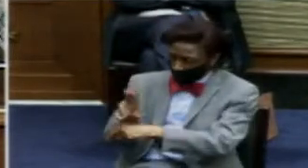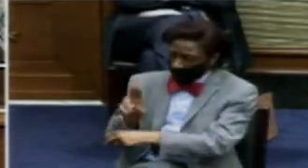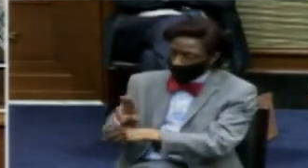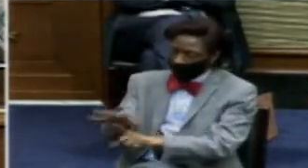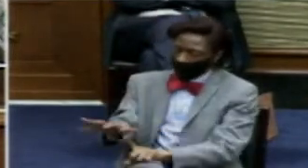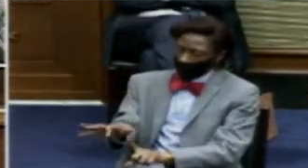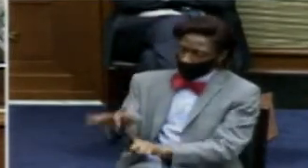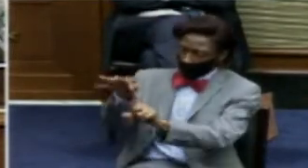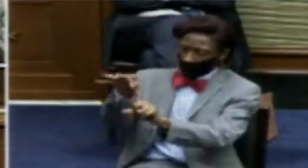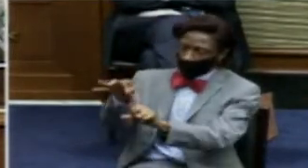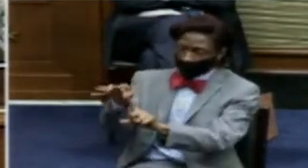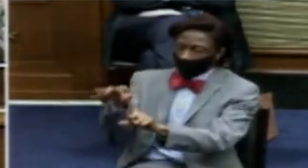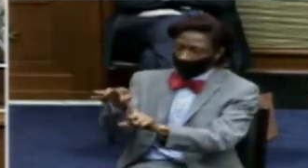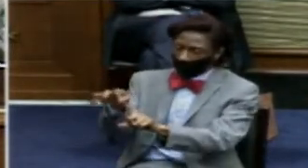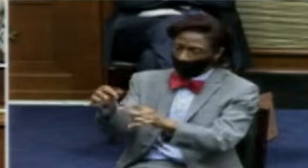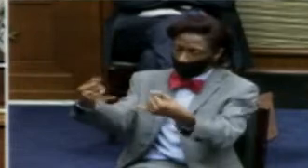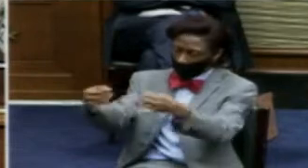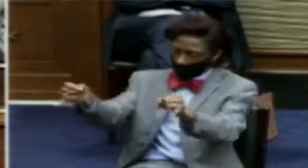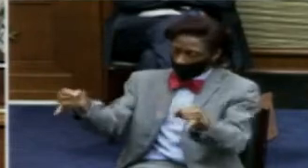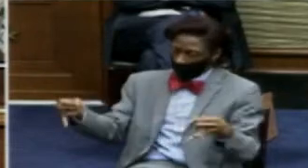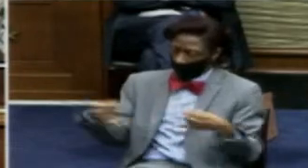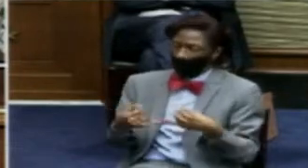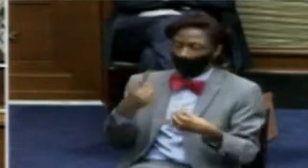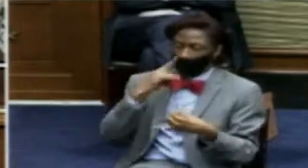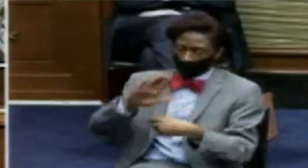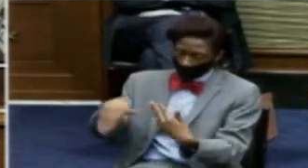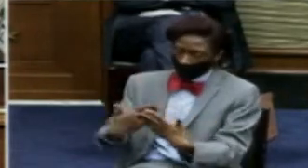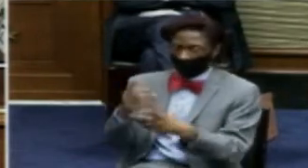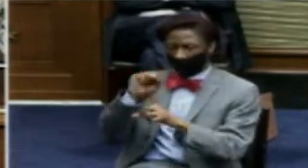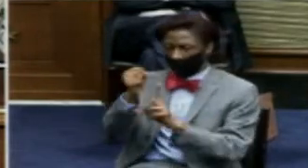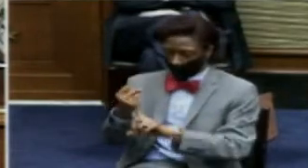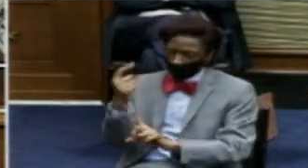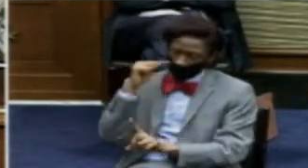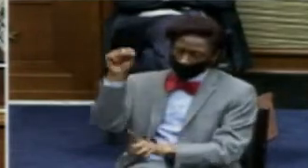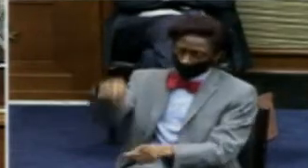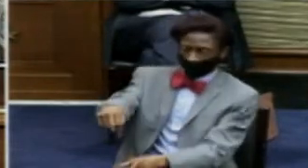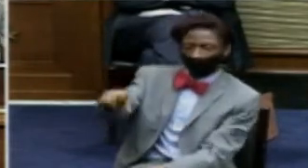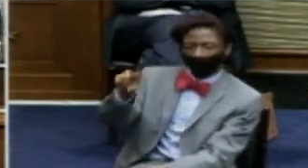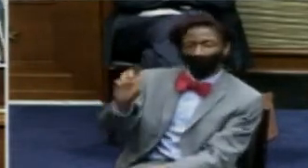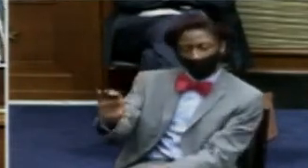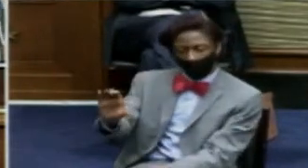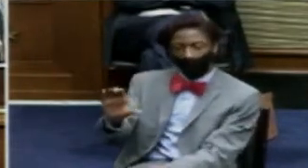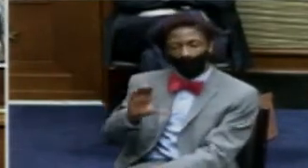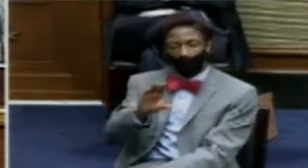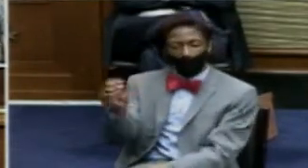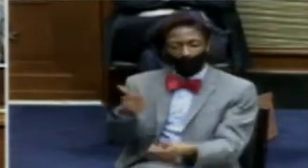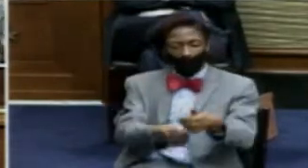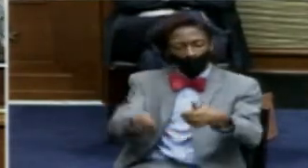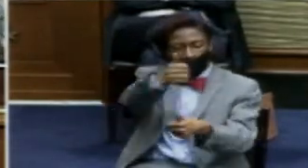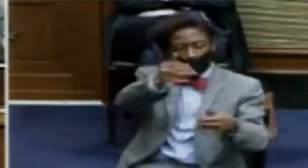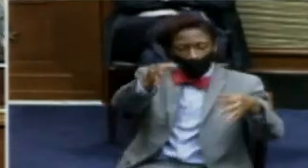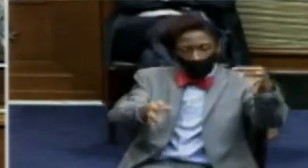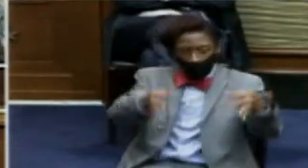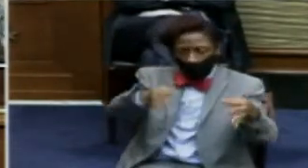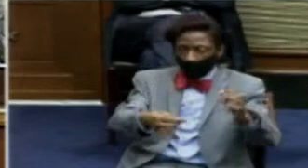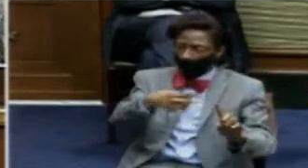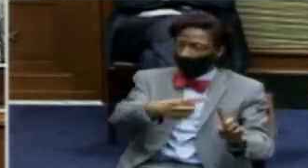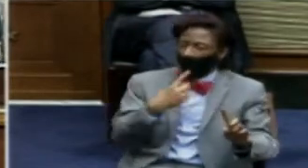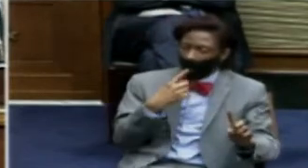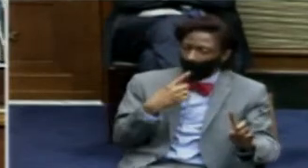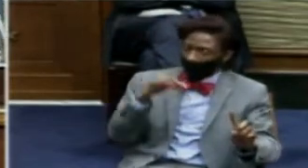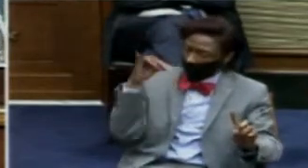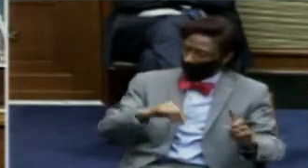exclusive jurisdiction in all cases whatsoever over the district. And the Supreme Court has held this phrase